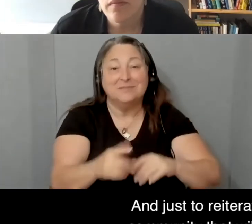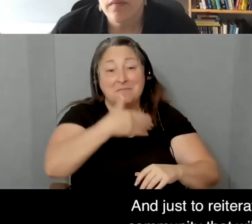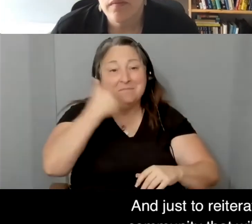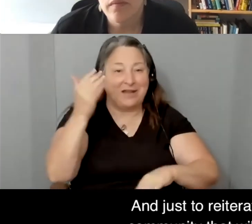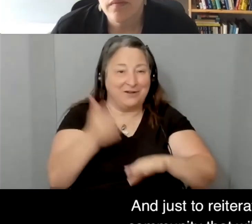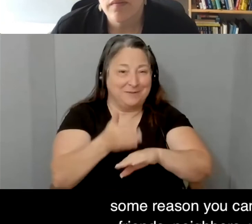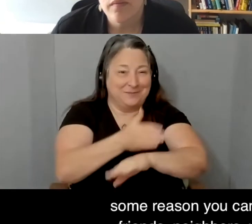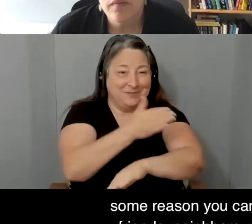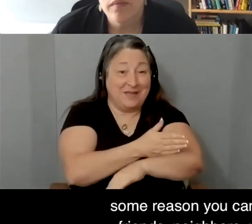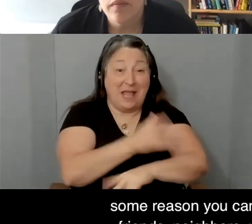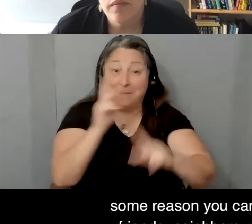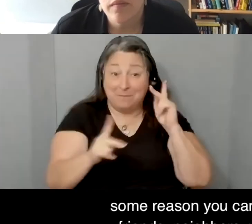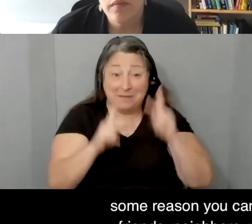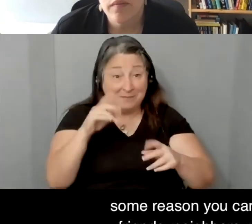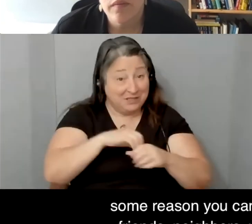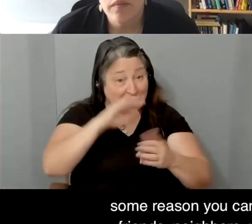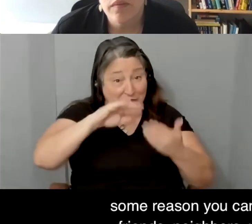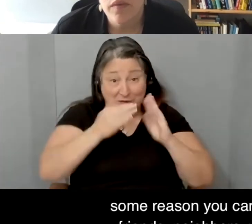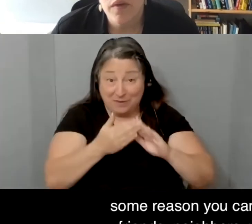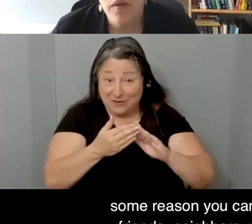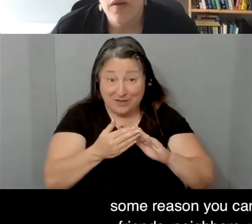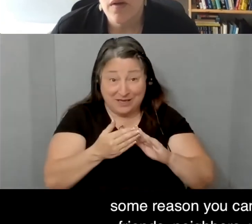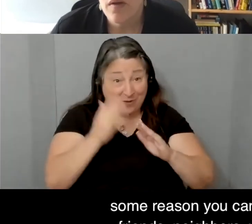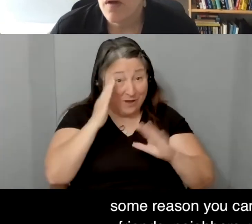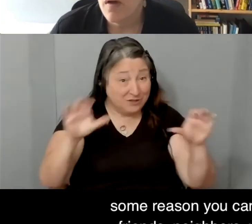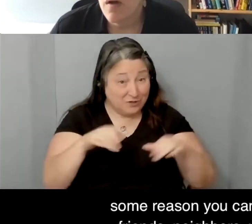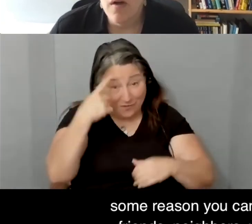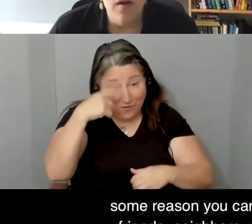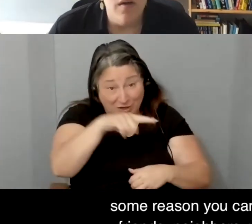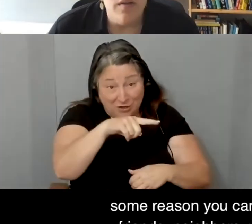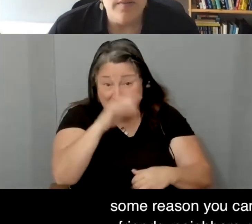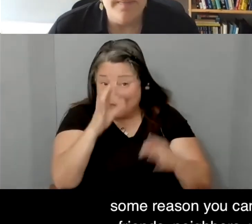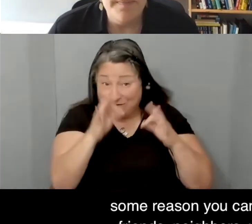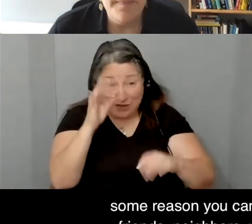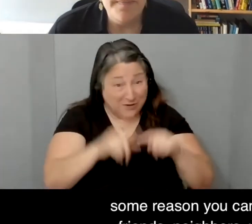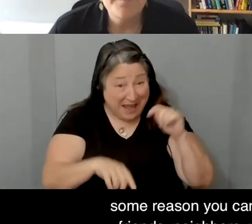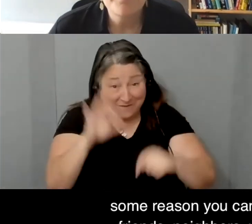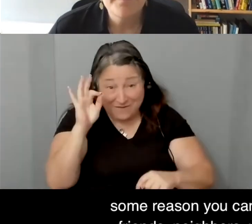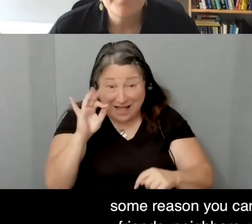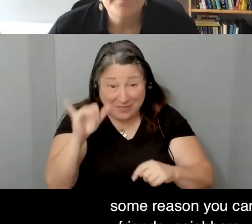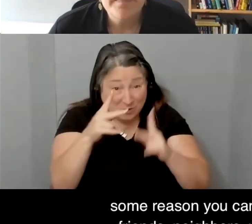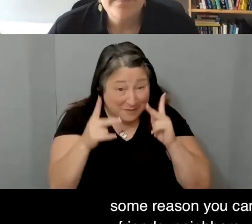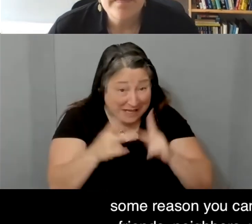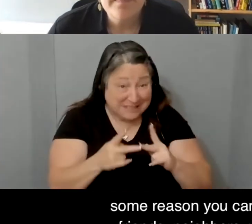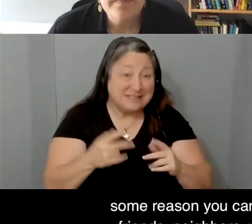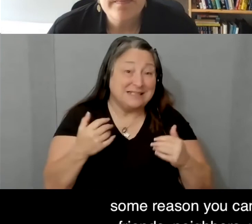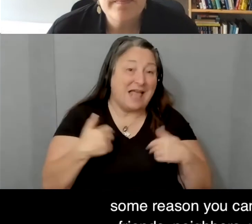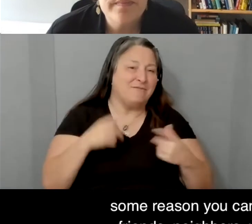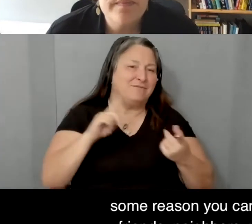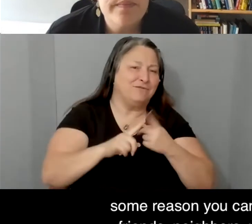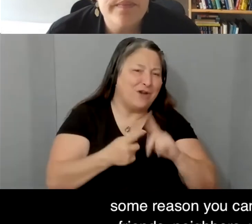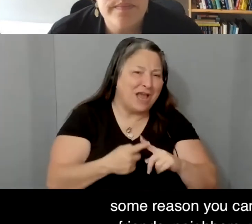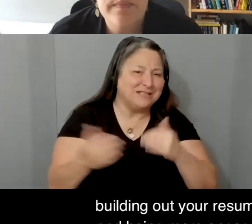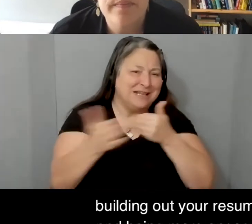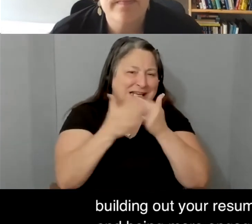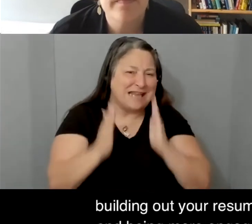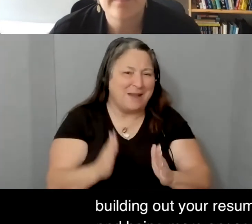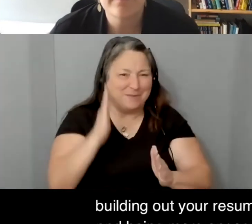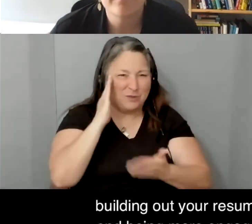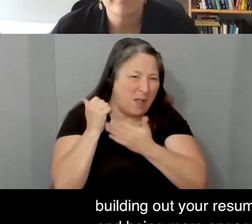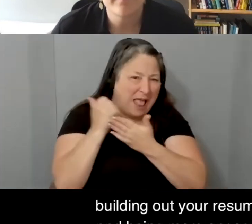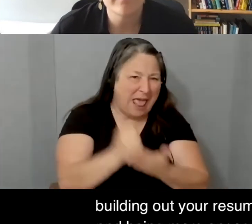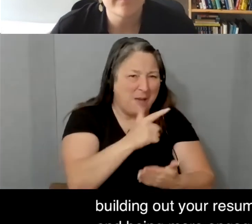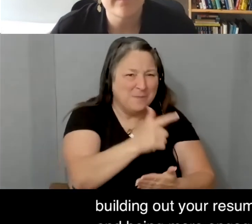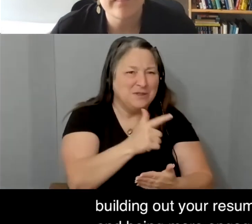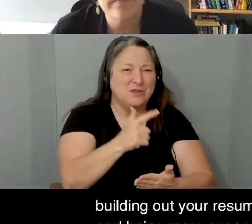this with you. And if for some reason you can't find those places, there are friends, neighbors who will help you with kind of building out